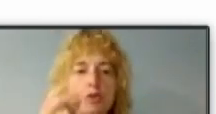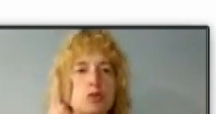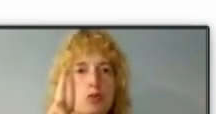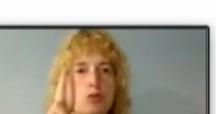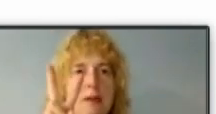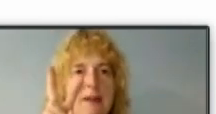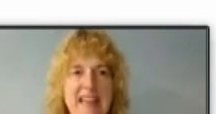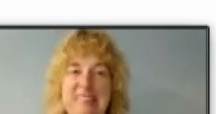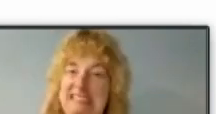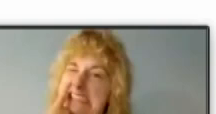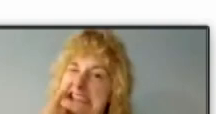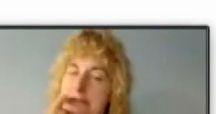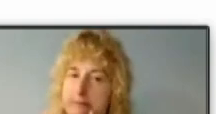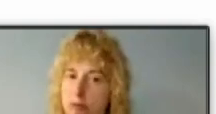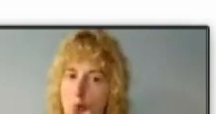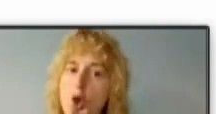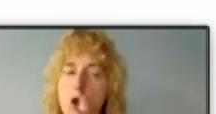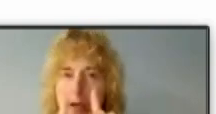we are